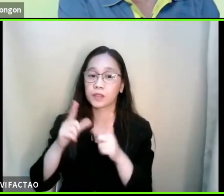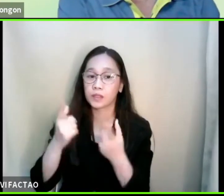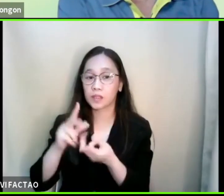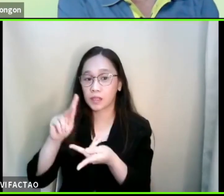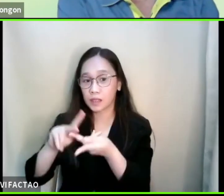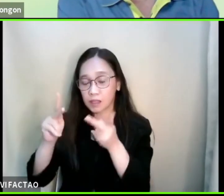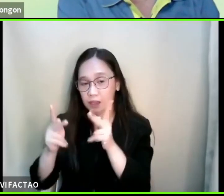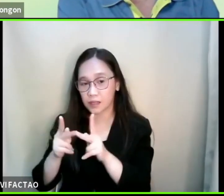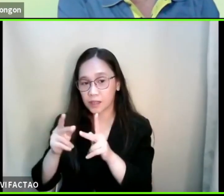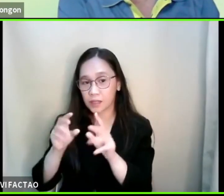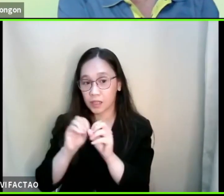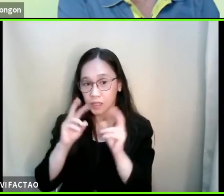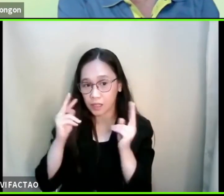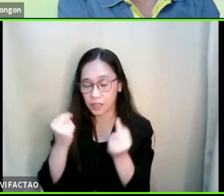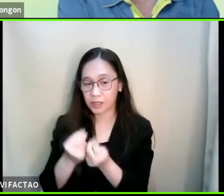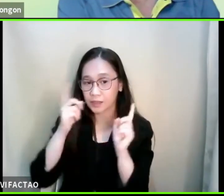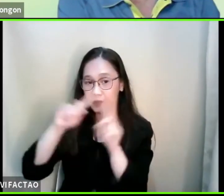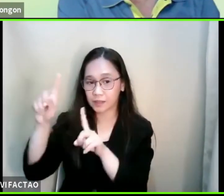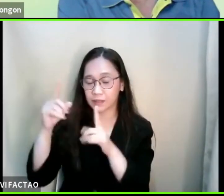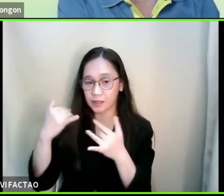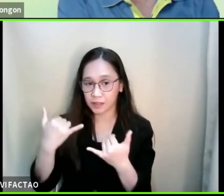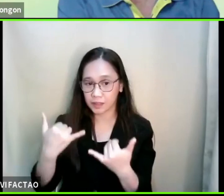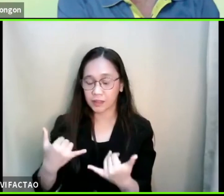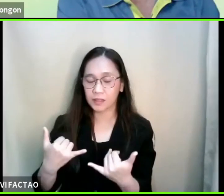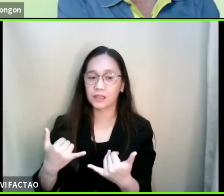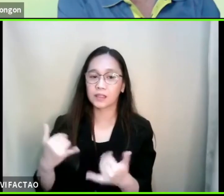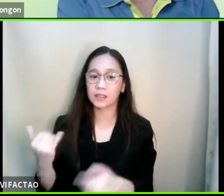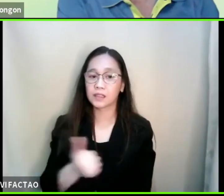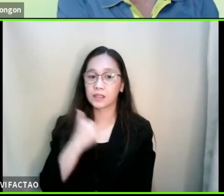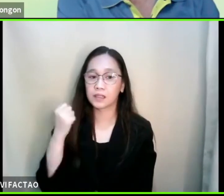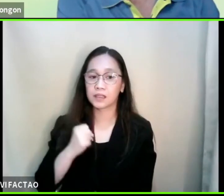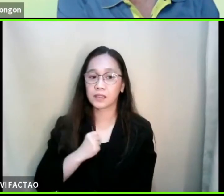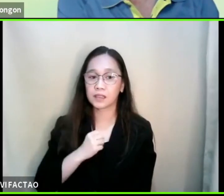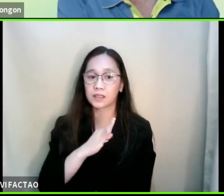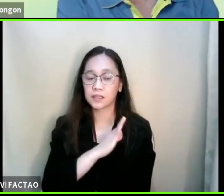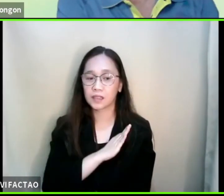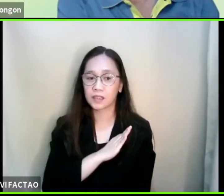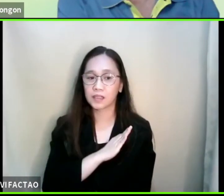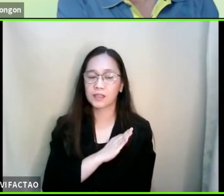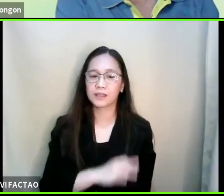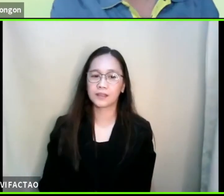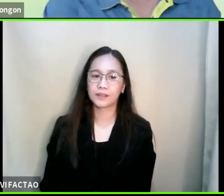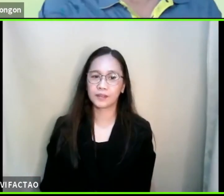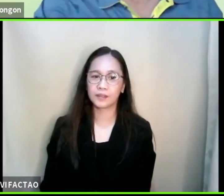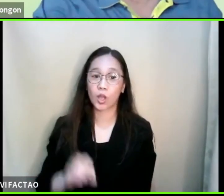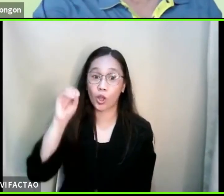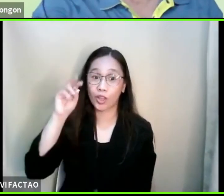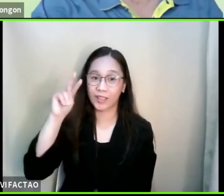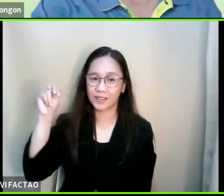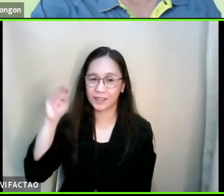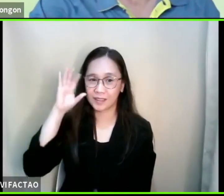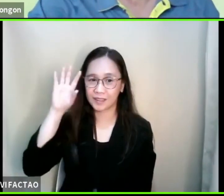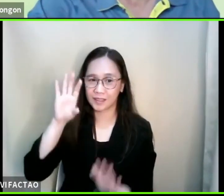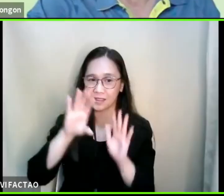na umattend po today and other staff from Northfield. If we can turn on our camera po para makita din po nila